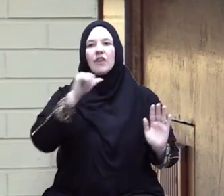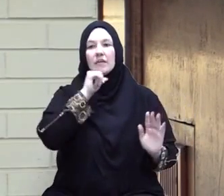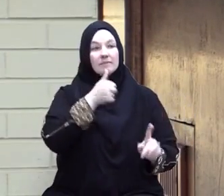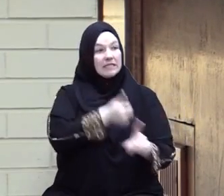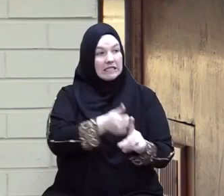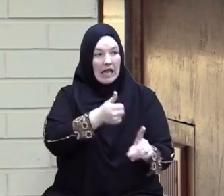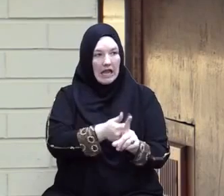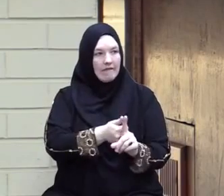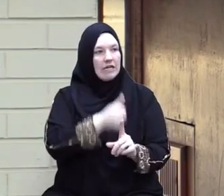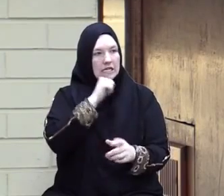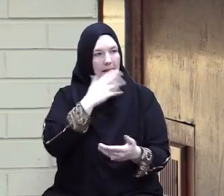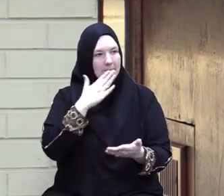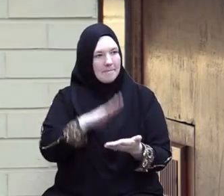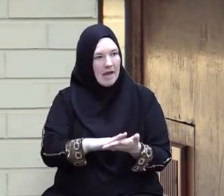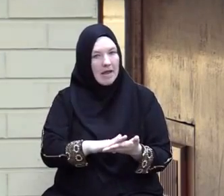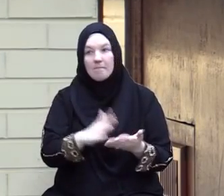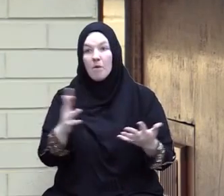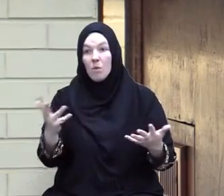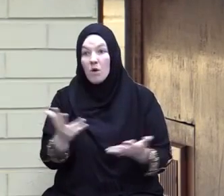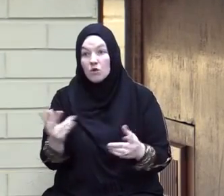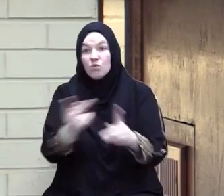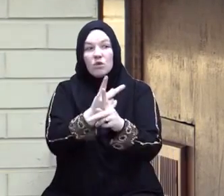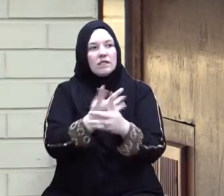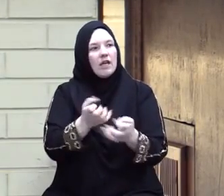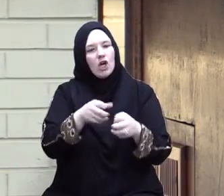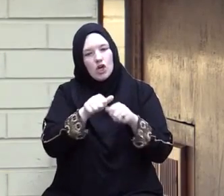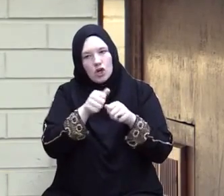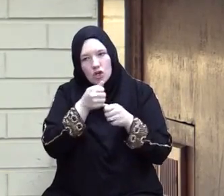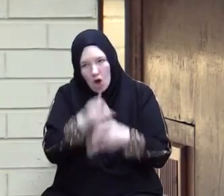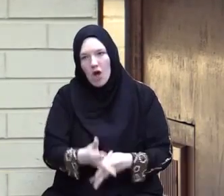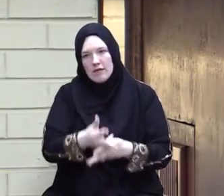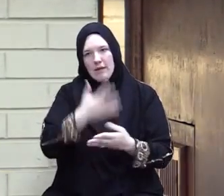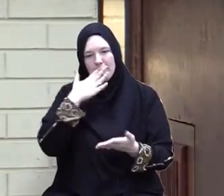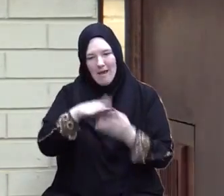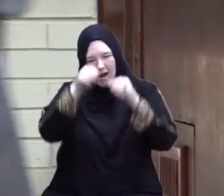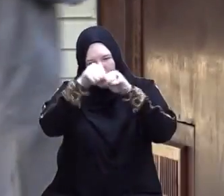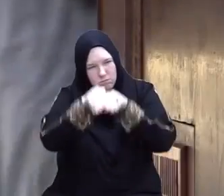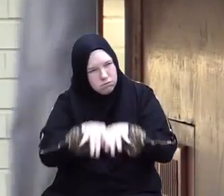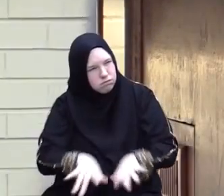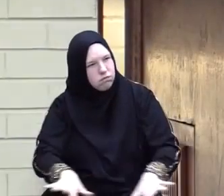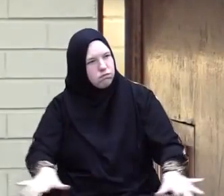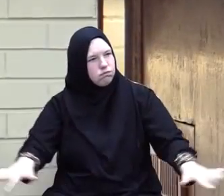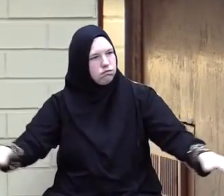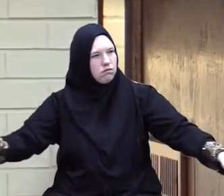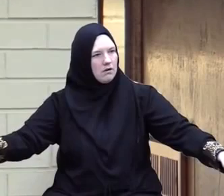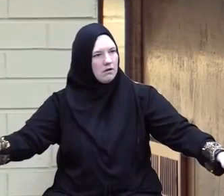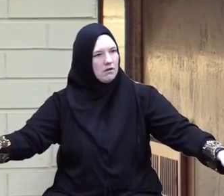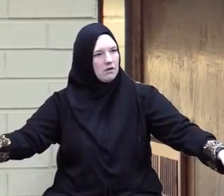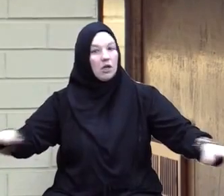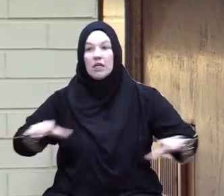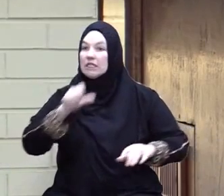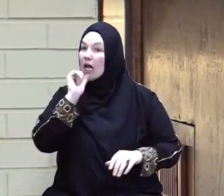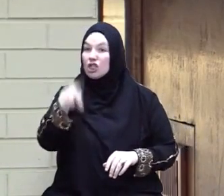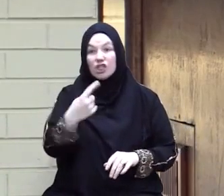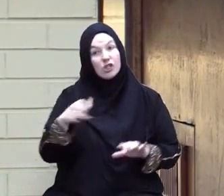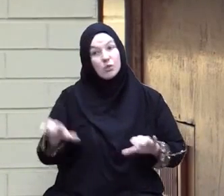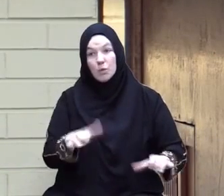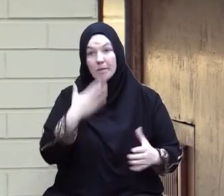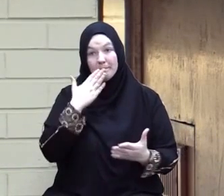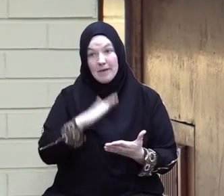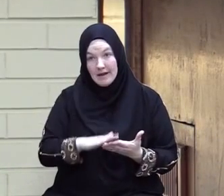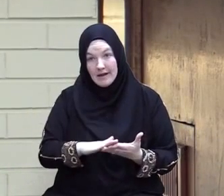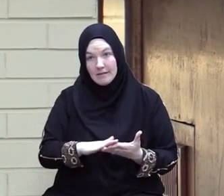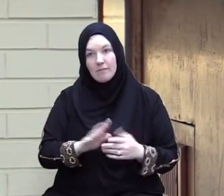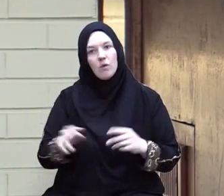ones. They corrupt the faith of the believer by throwing innuendos. So when somebody comes to tell